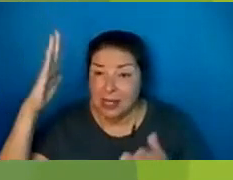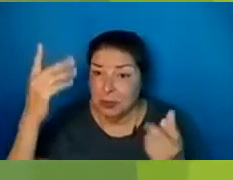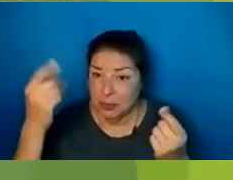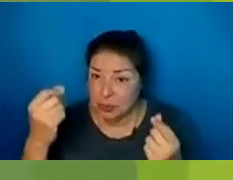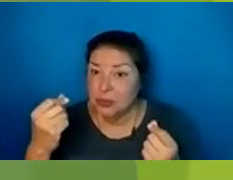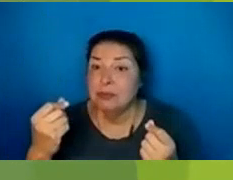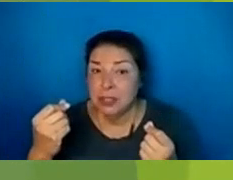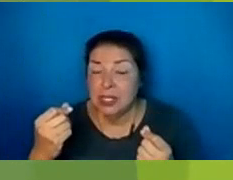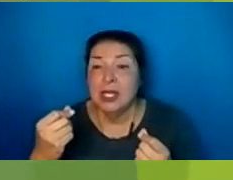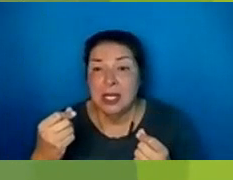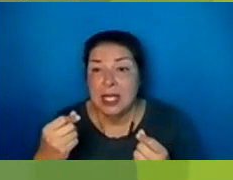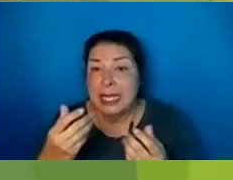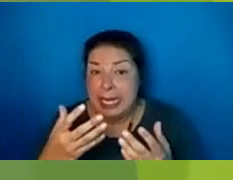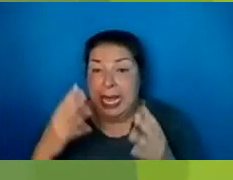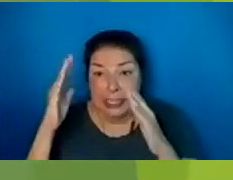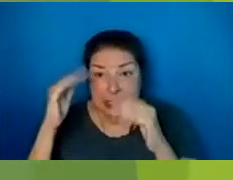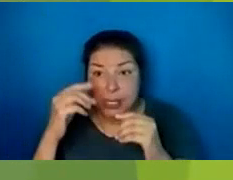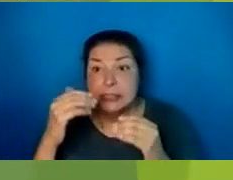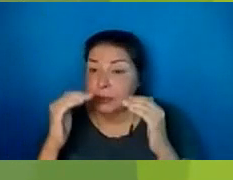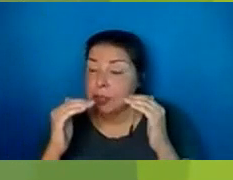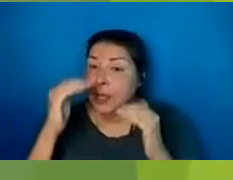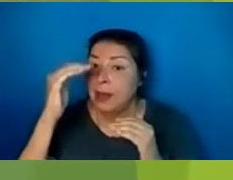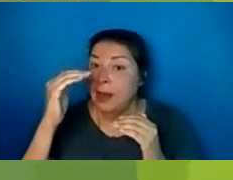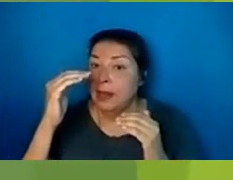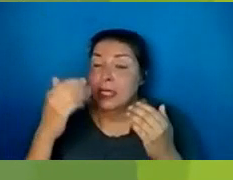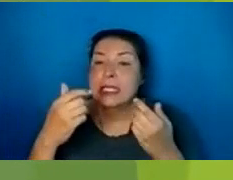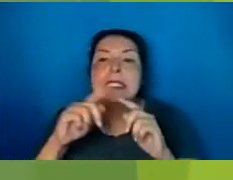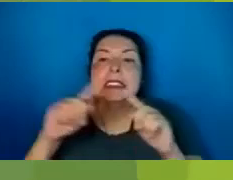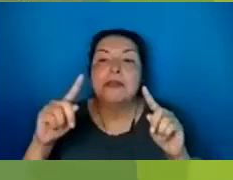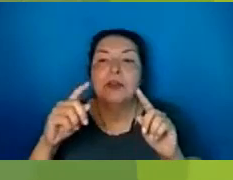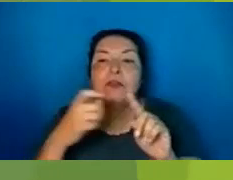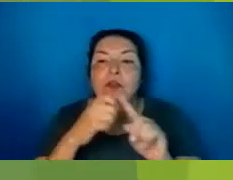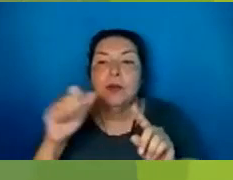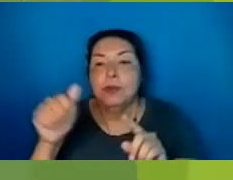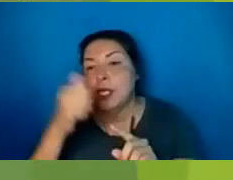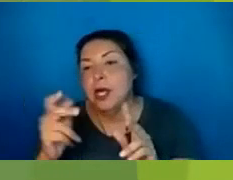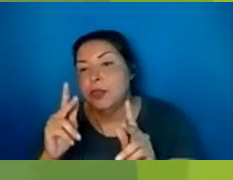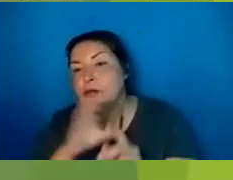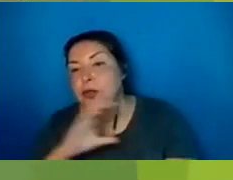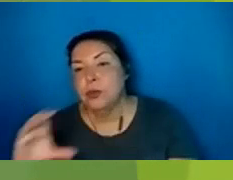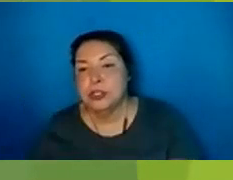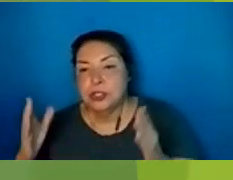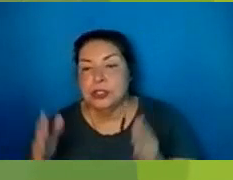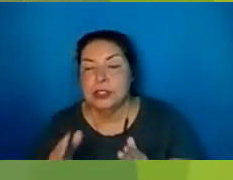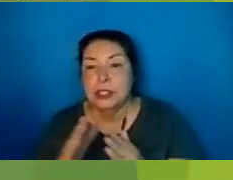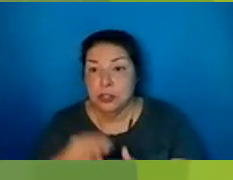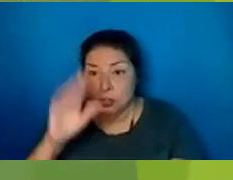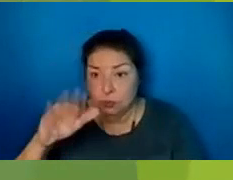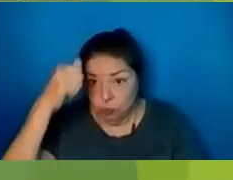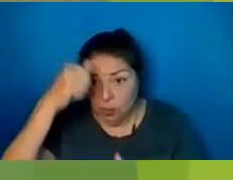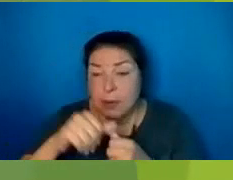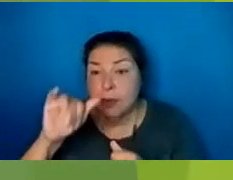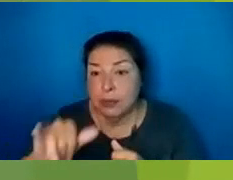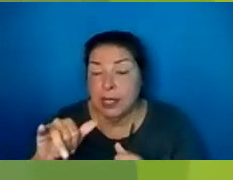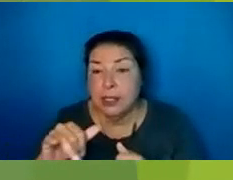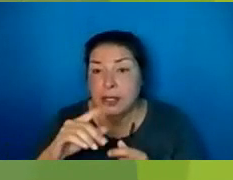standard than he does the rest of Christendom. So something to remember, that your pastor or priest is